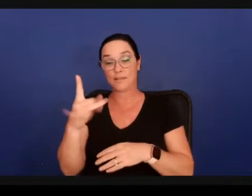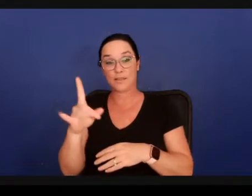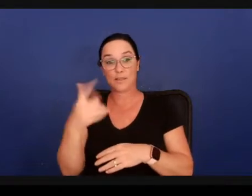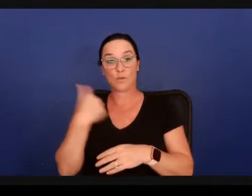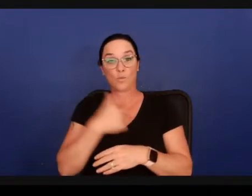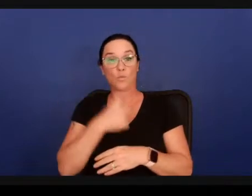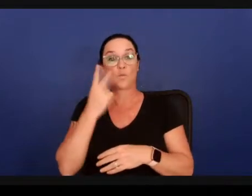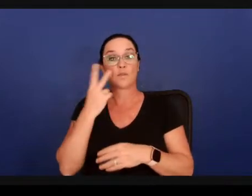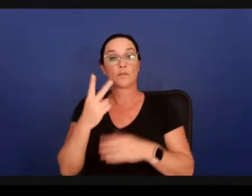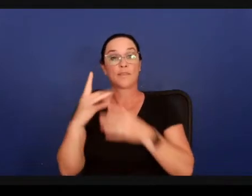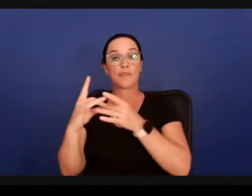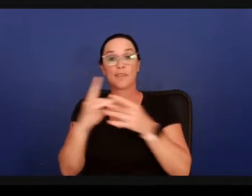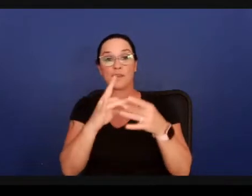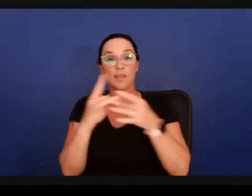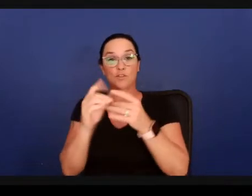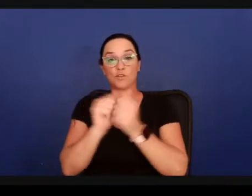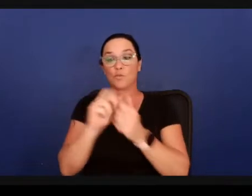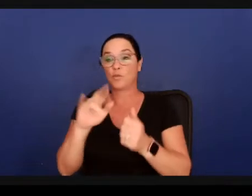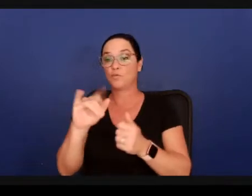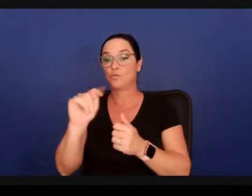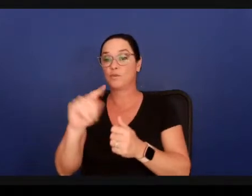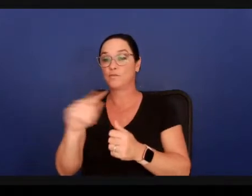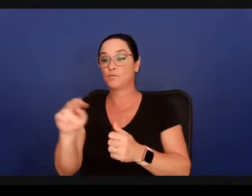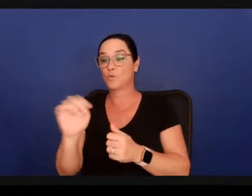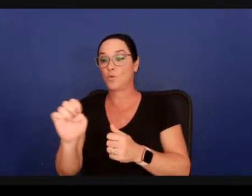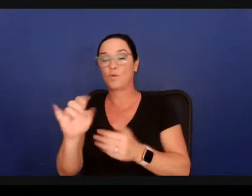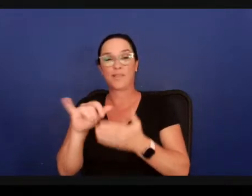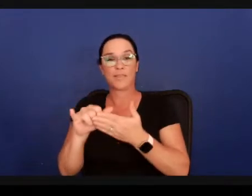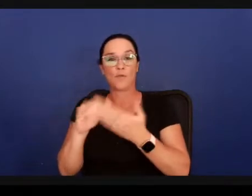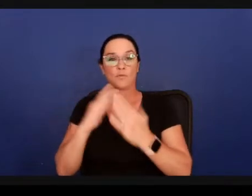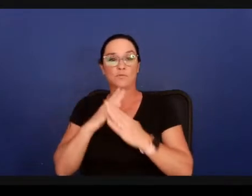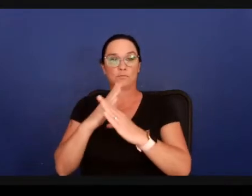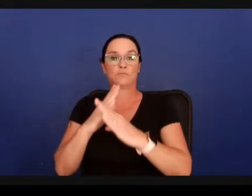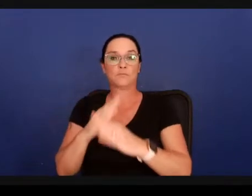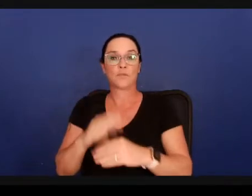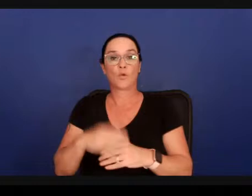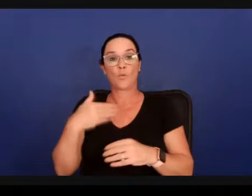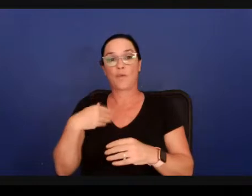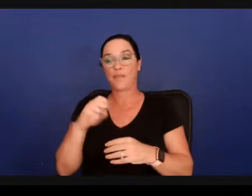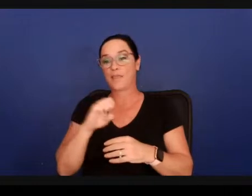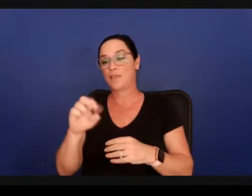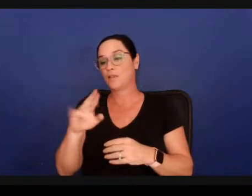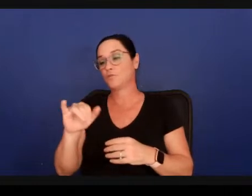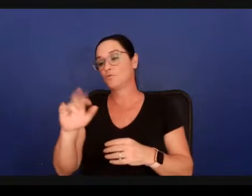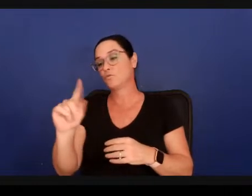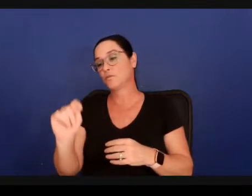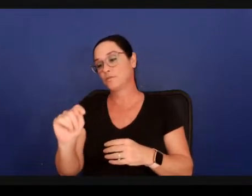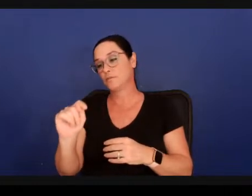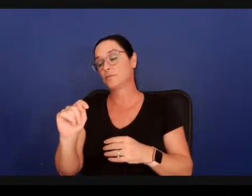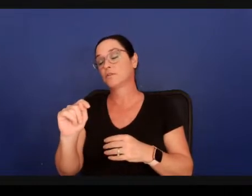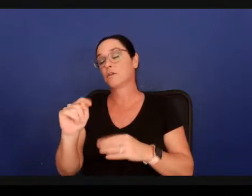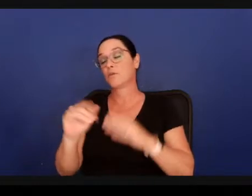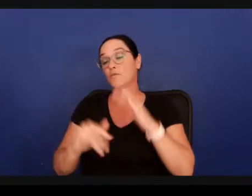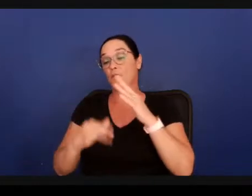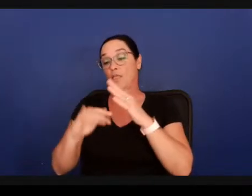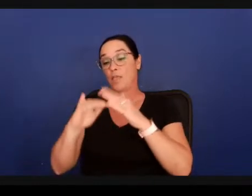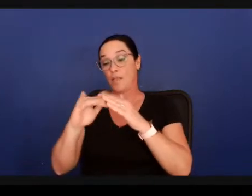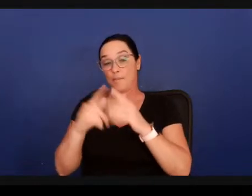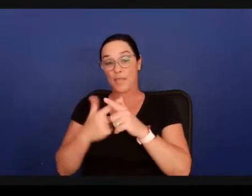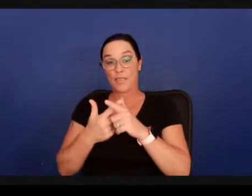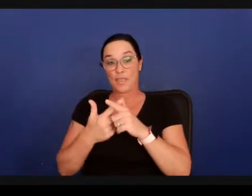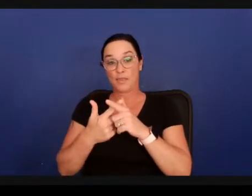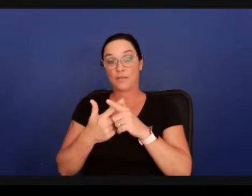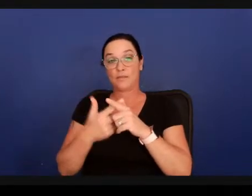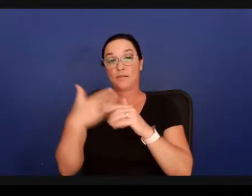the connections to the rift zones were disrupted, right? As we discussed, the East Rift with that little caveat where it was filling first and then got disrupted after the